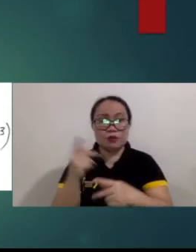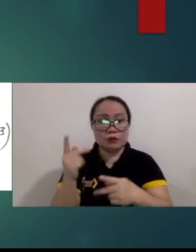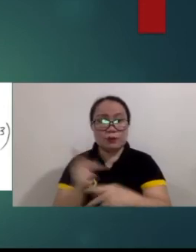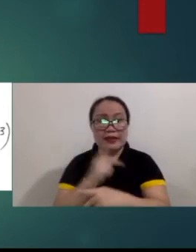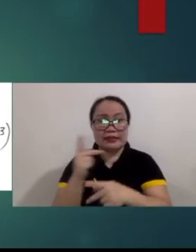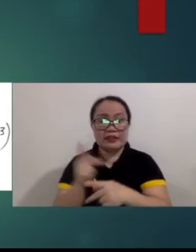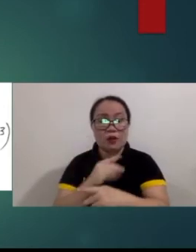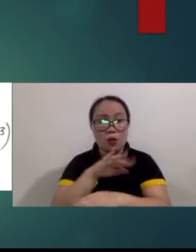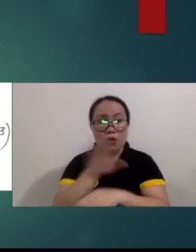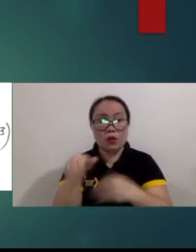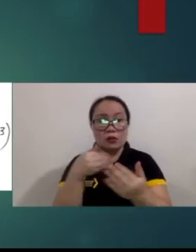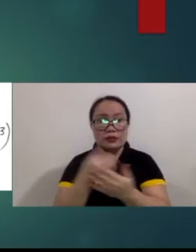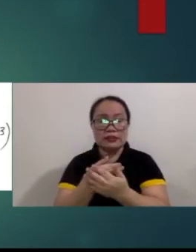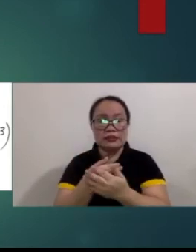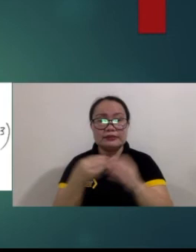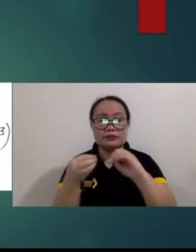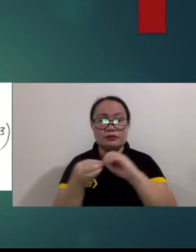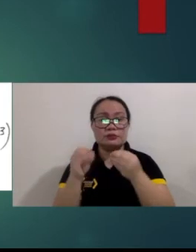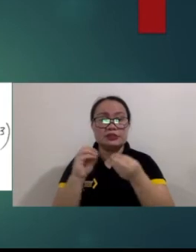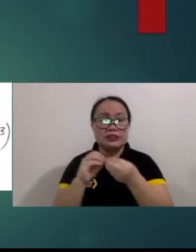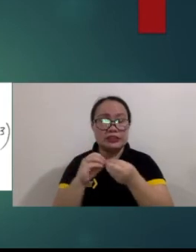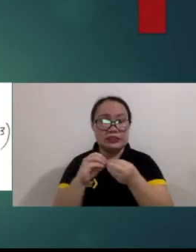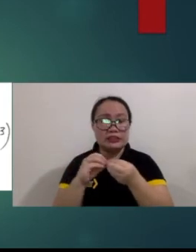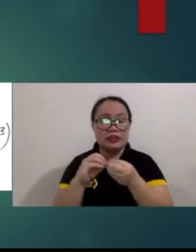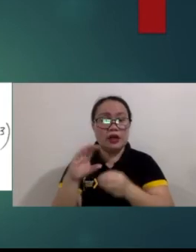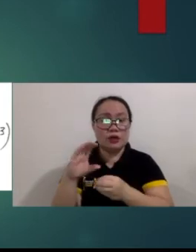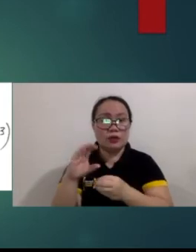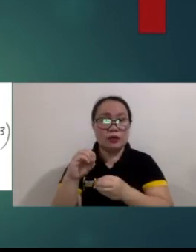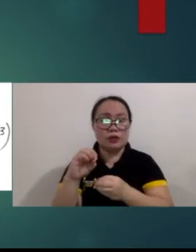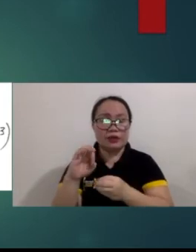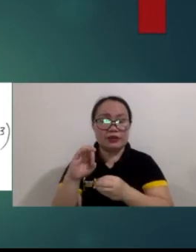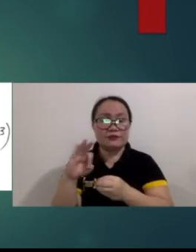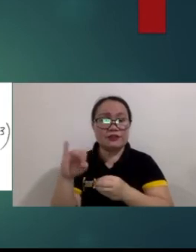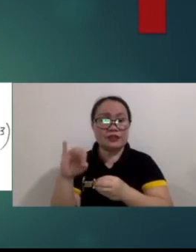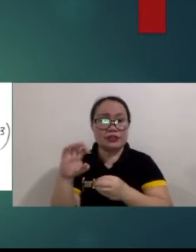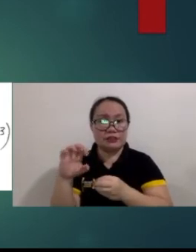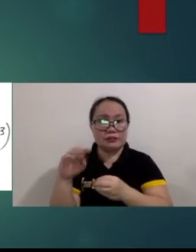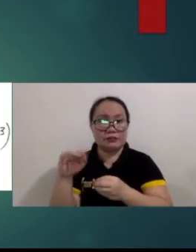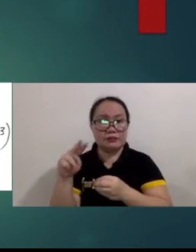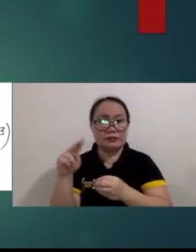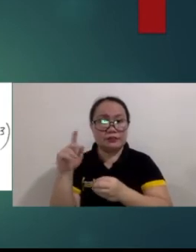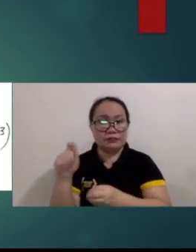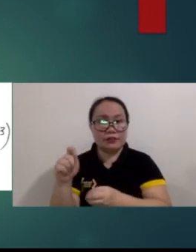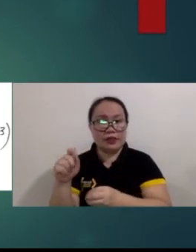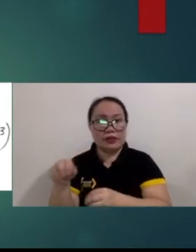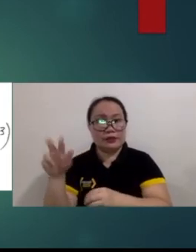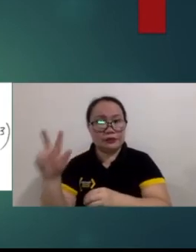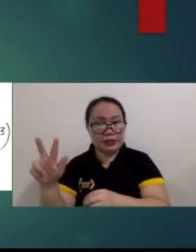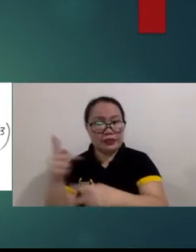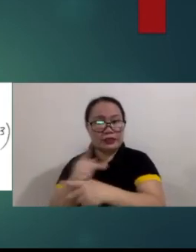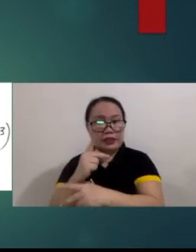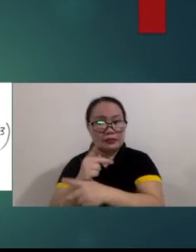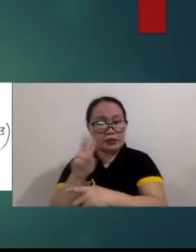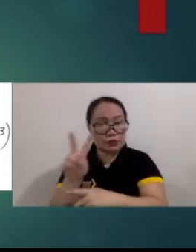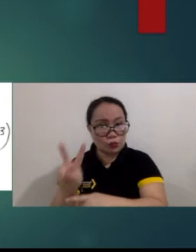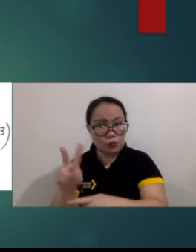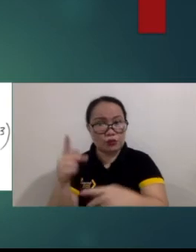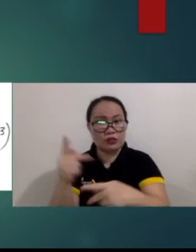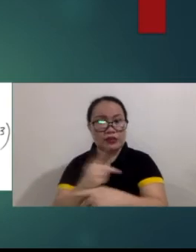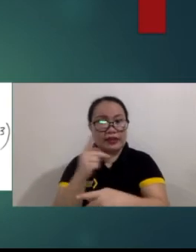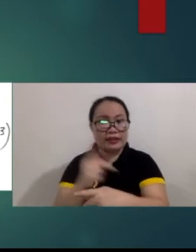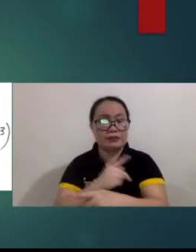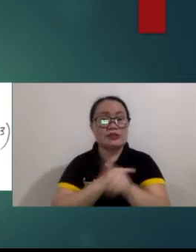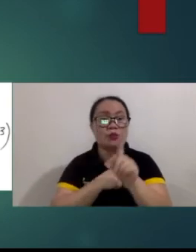says multiply all the numerical coefficient. 3 times